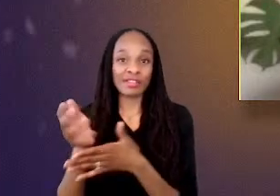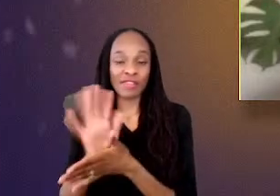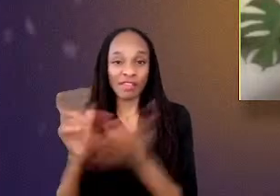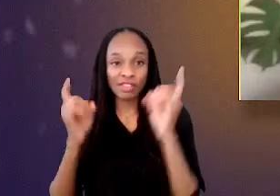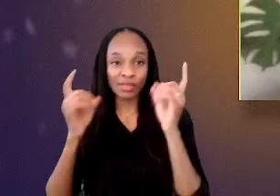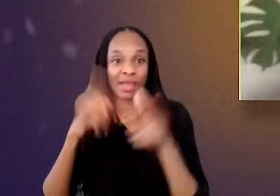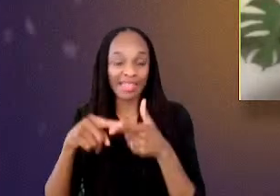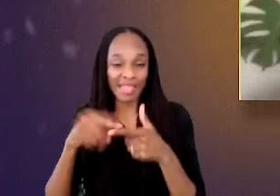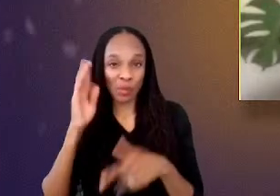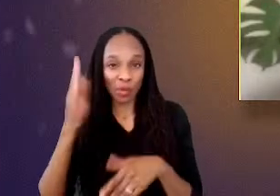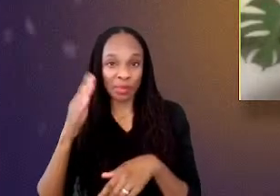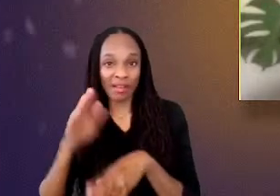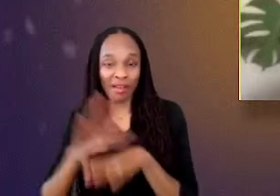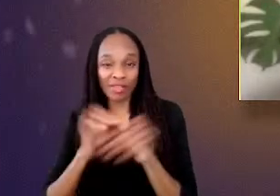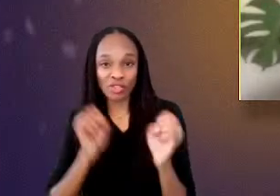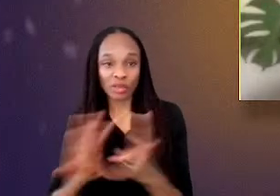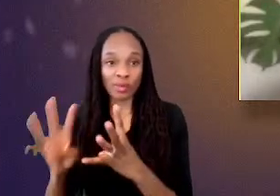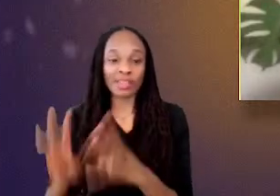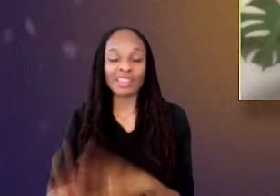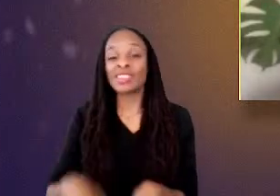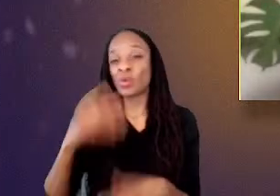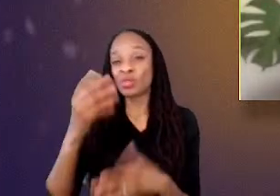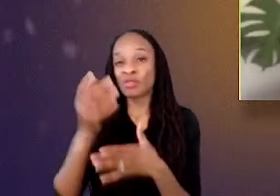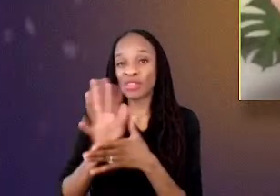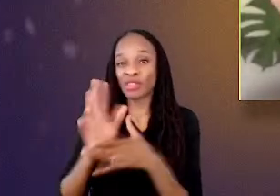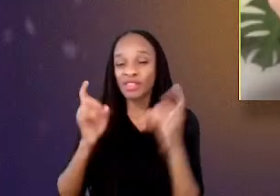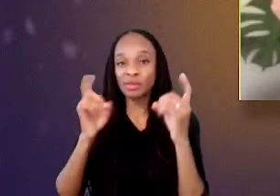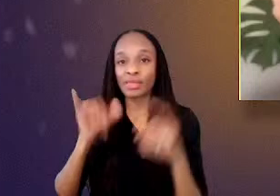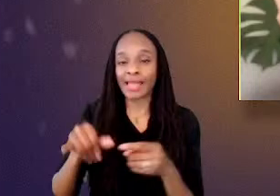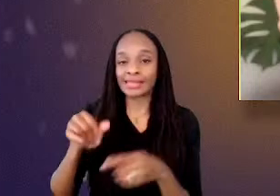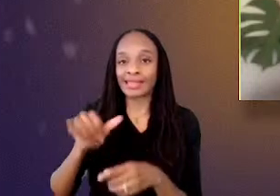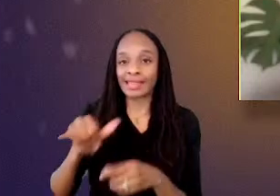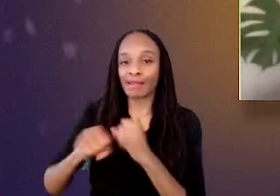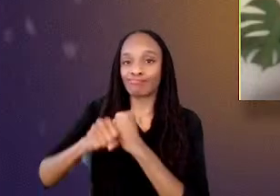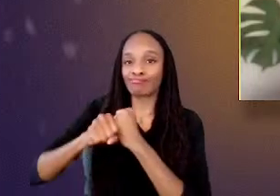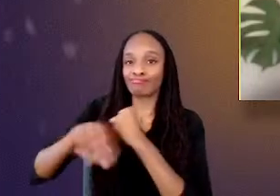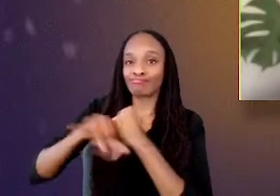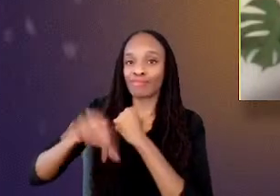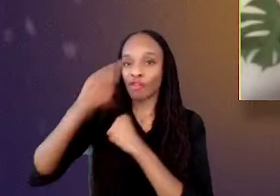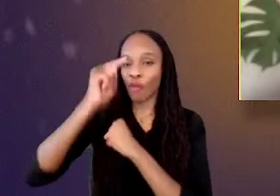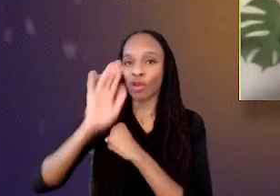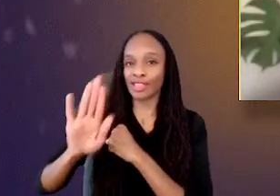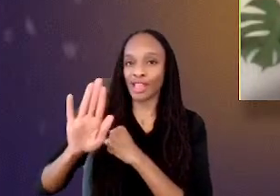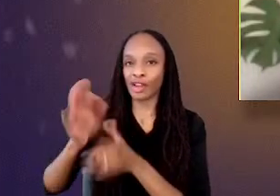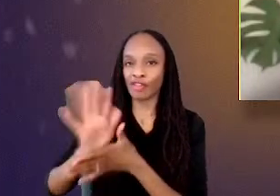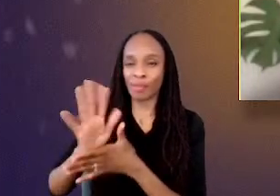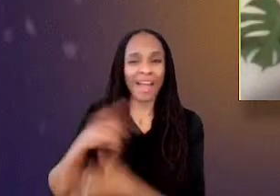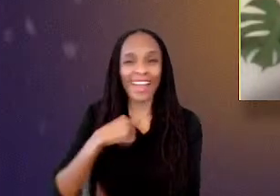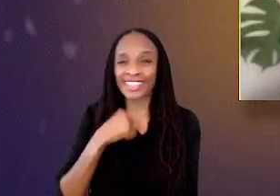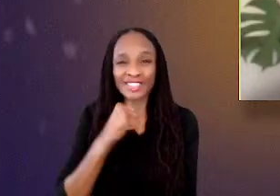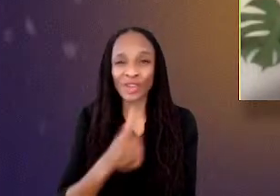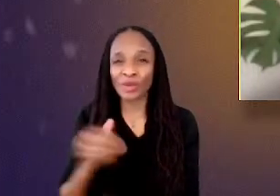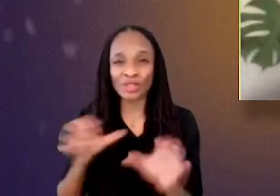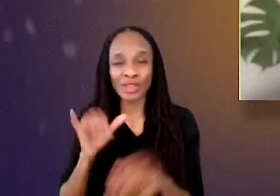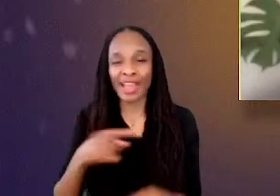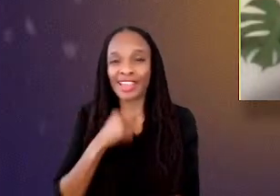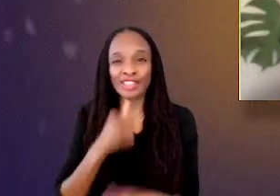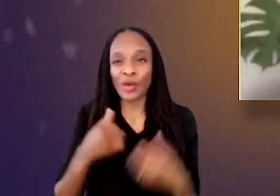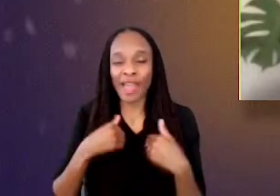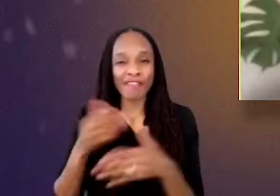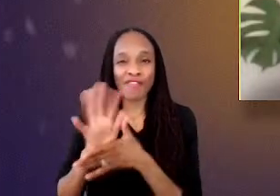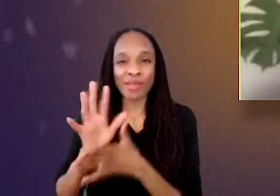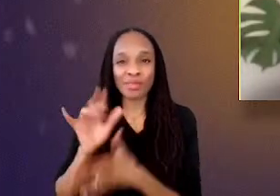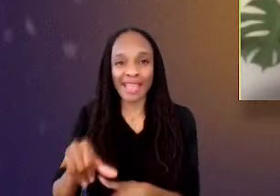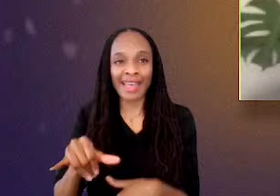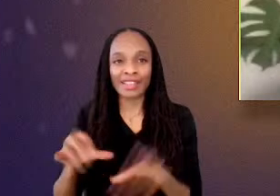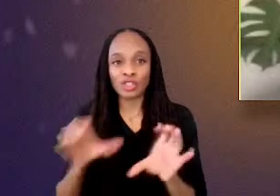Like, and so the film festival is a press junket for their film. That is not what I do, right? I don't have films that can that